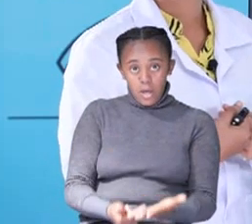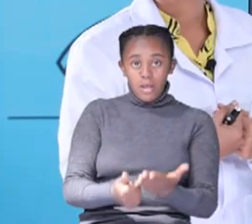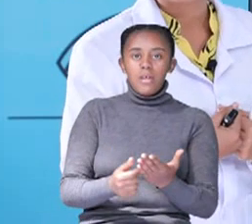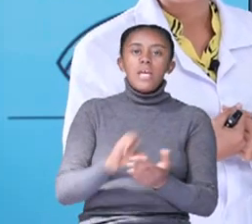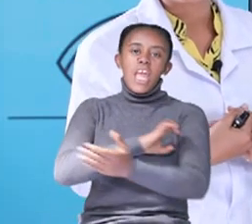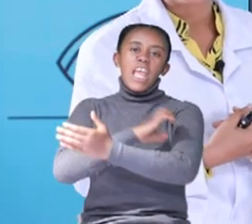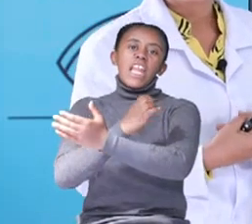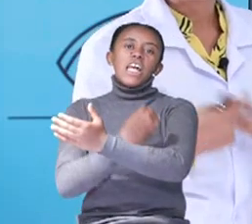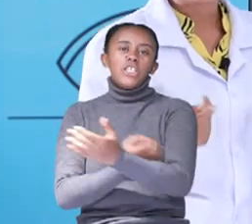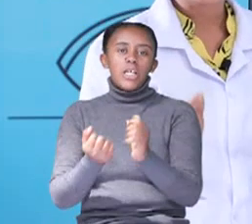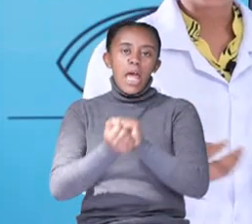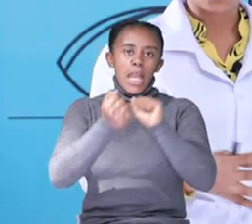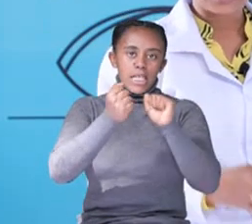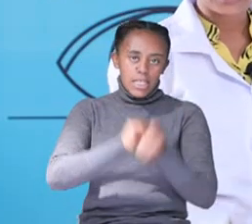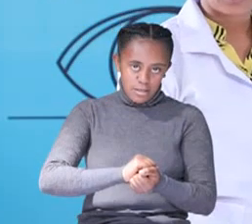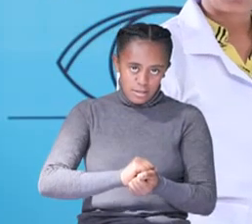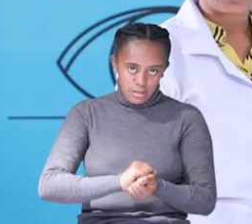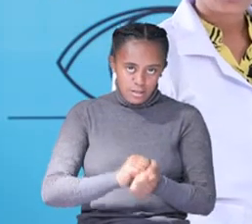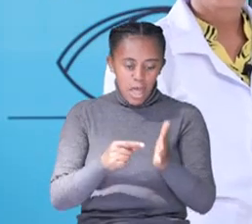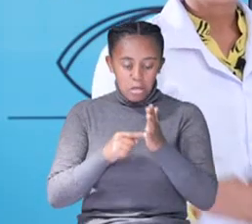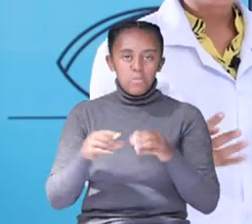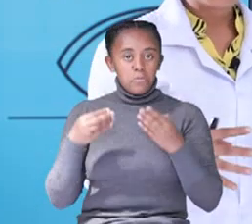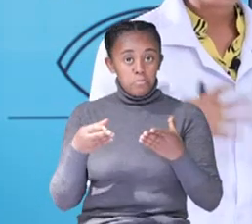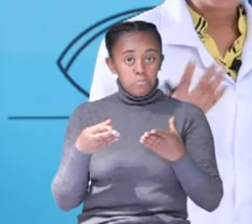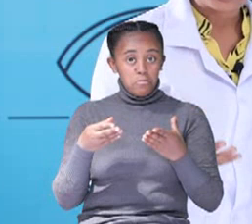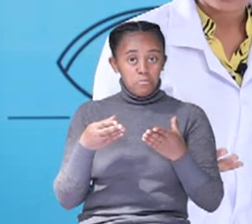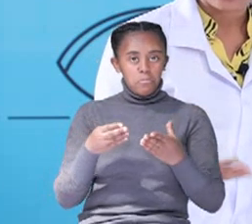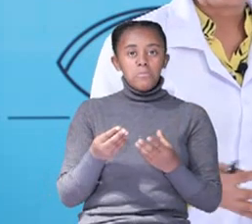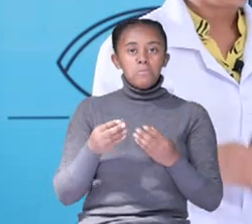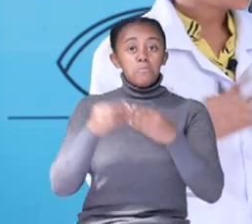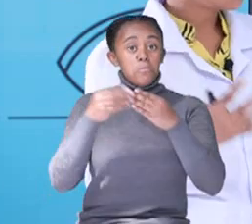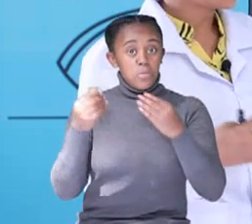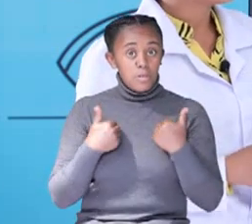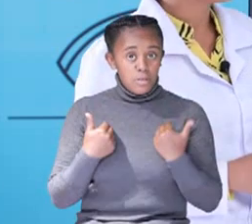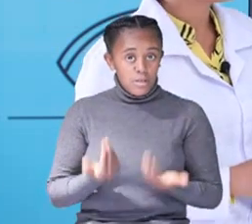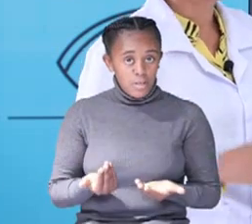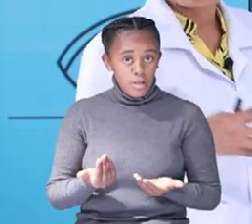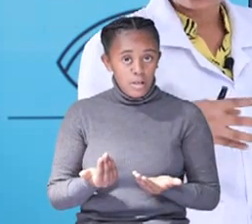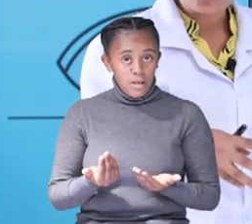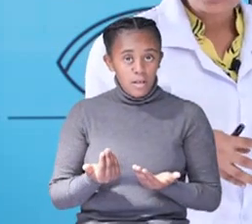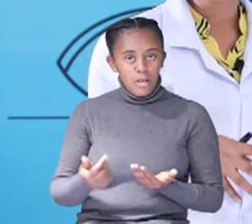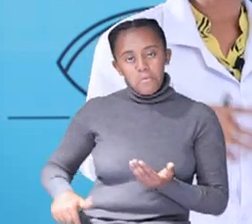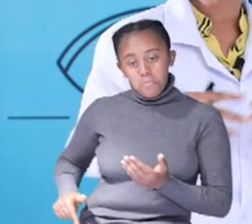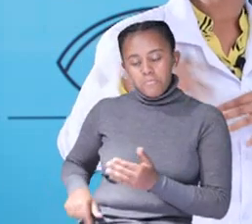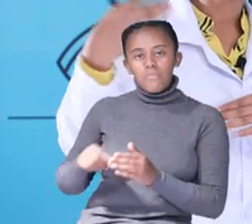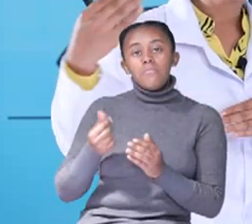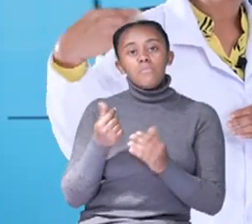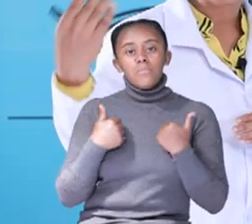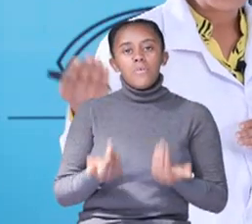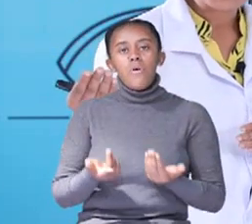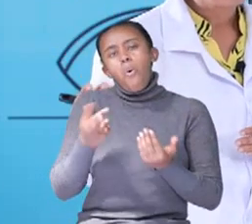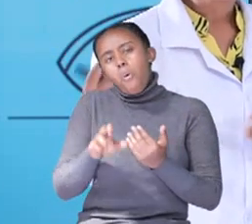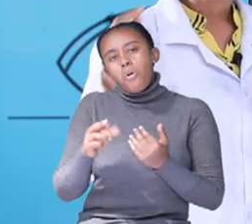as energy currency. Let me give you one example. You may have many in your pocket or